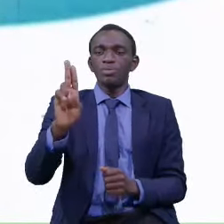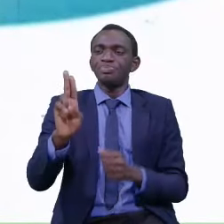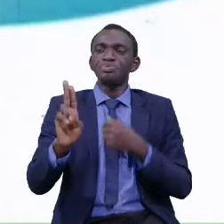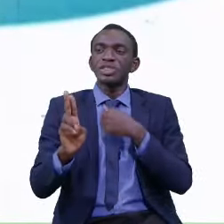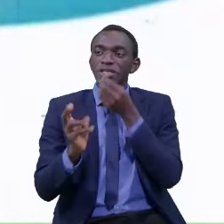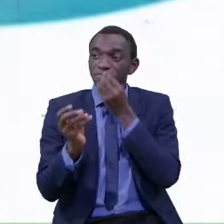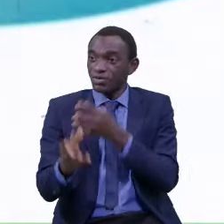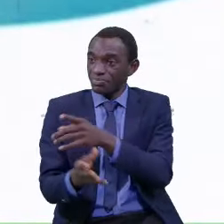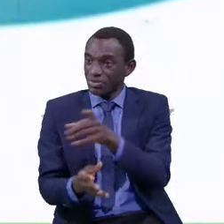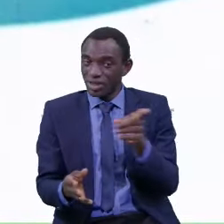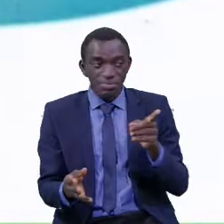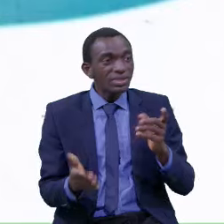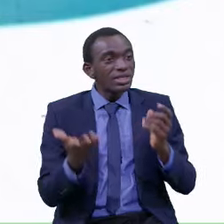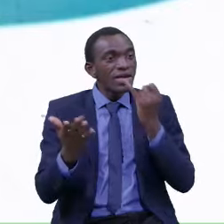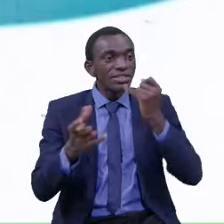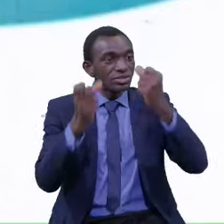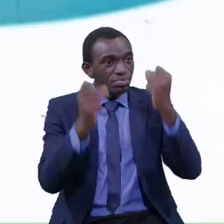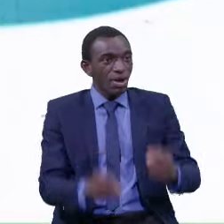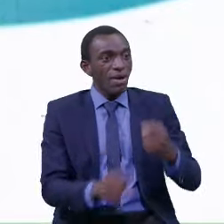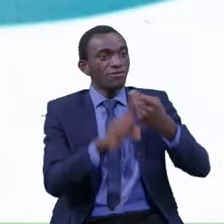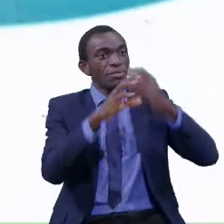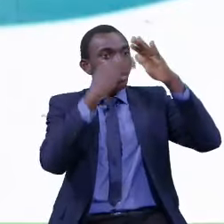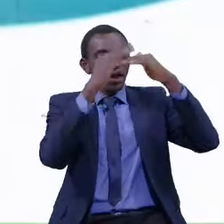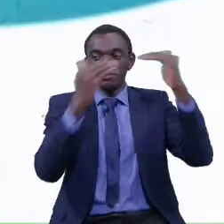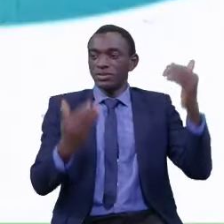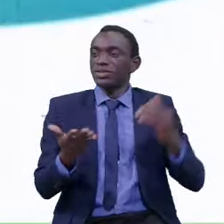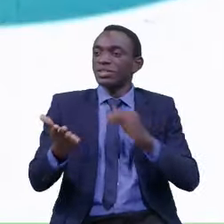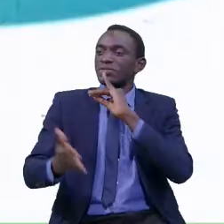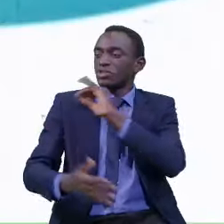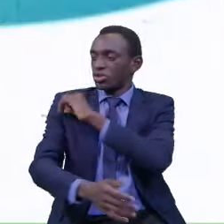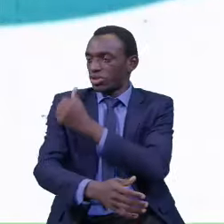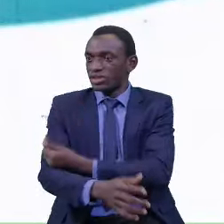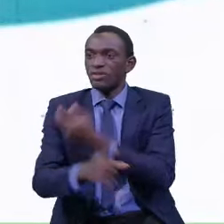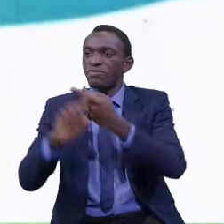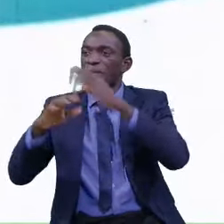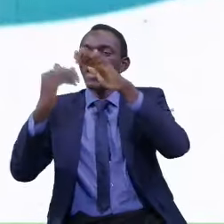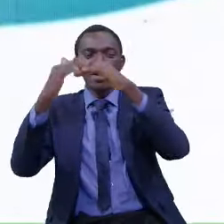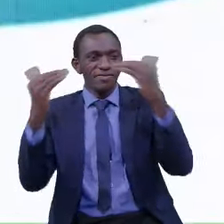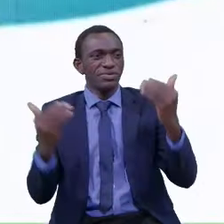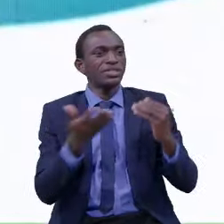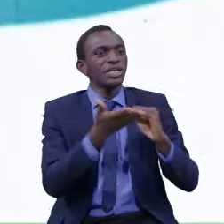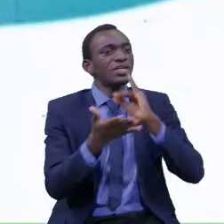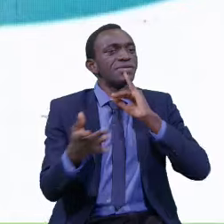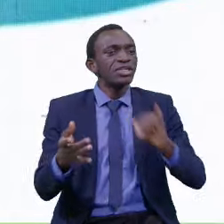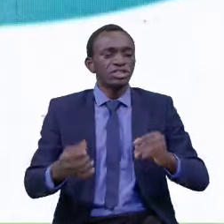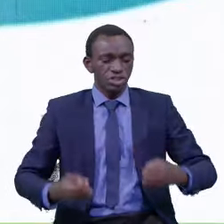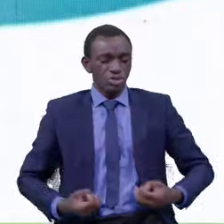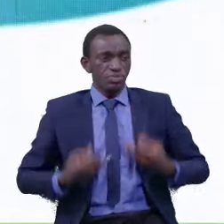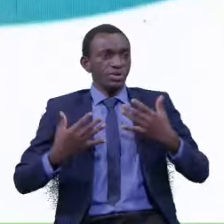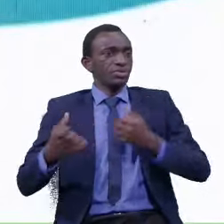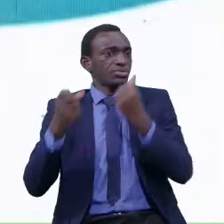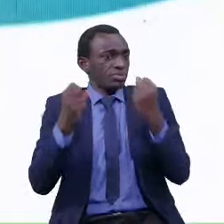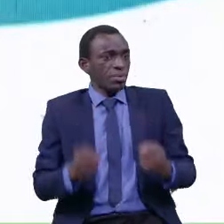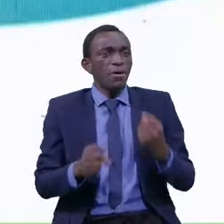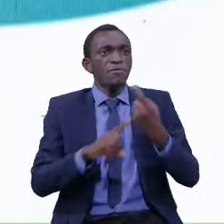heaven, there's authority from heaven, there is unction from heaven, and it's a gift like you got the